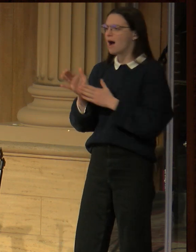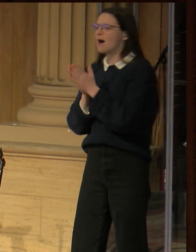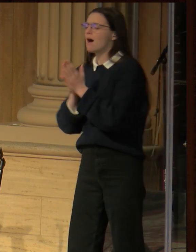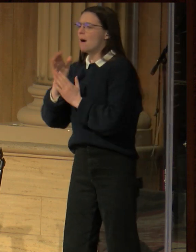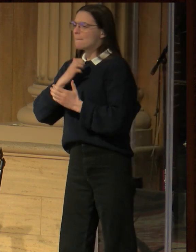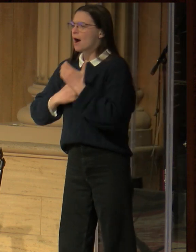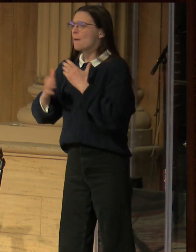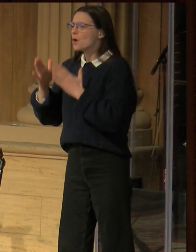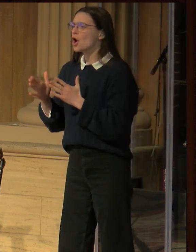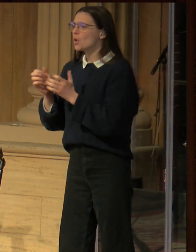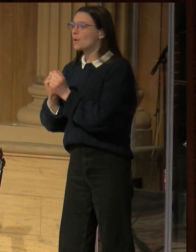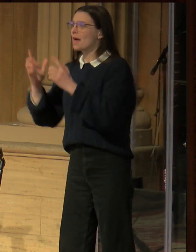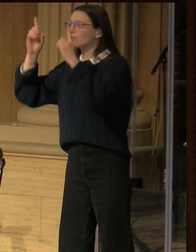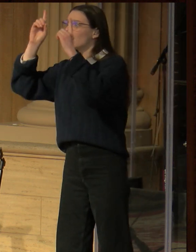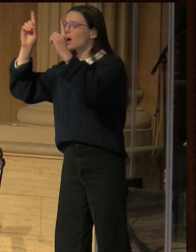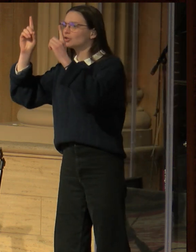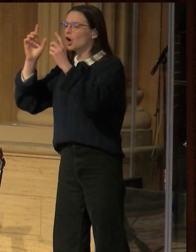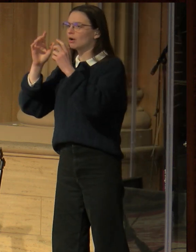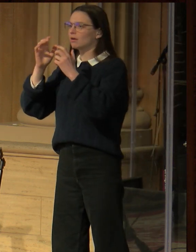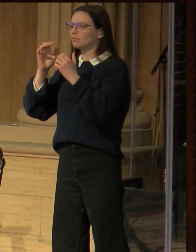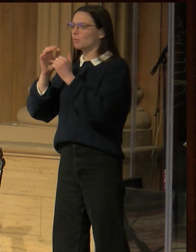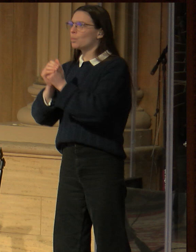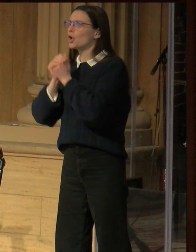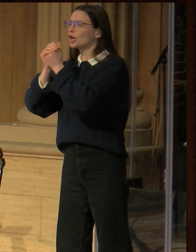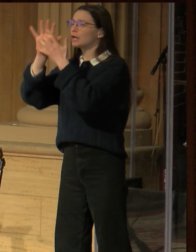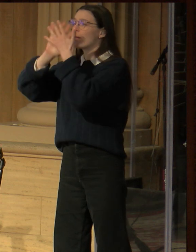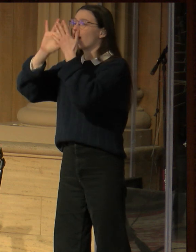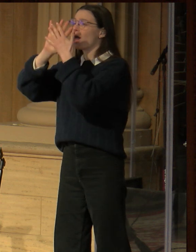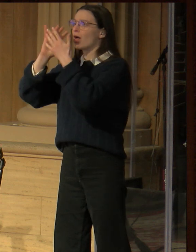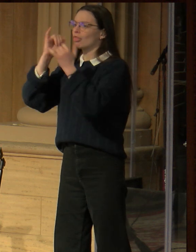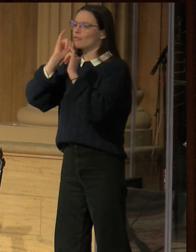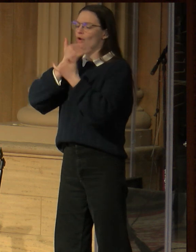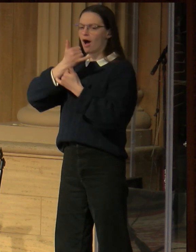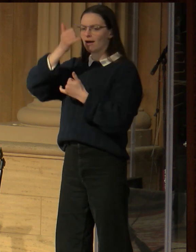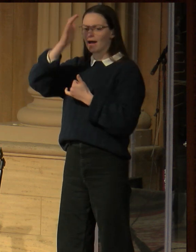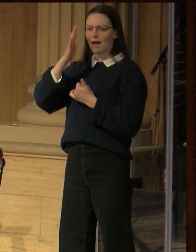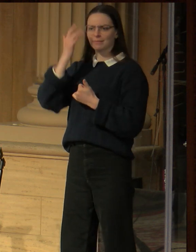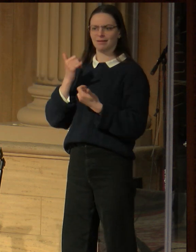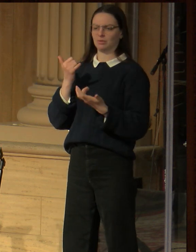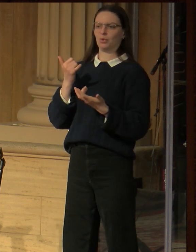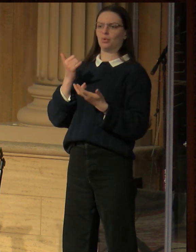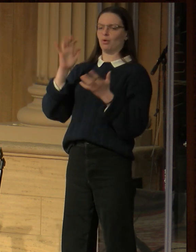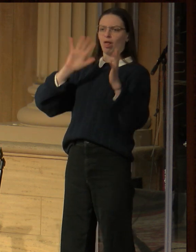people who end up finding out that they were worshiping the wrong God because they don't want to learn any theology.